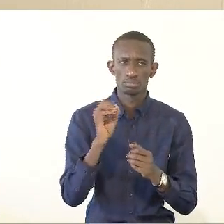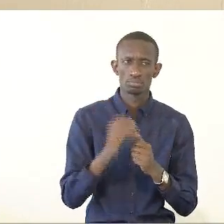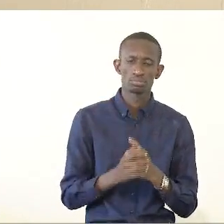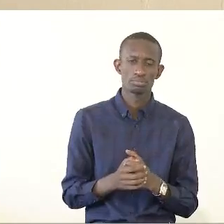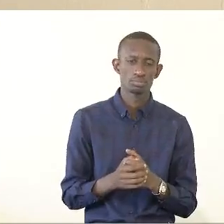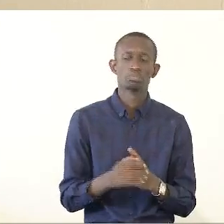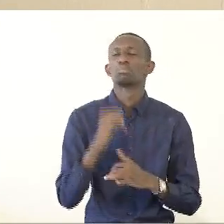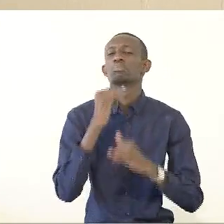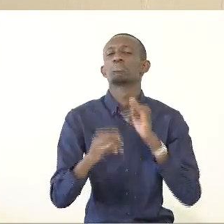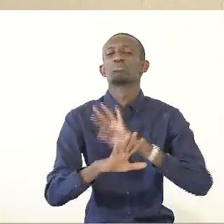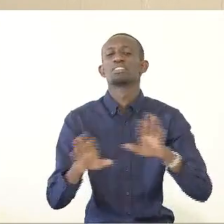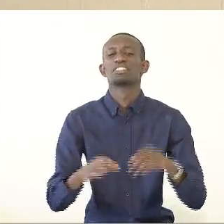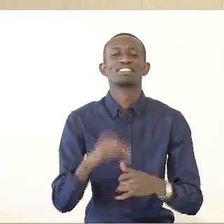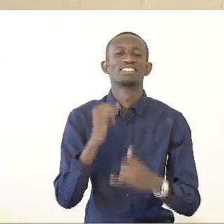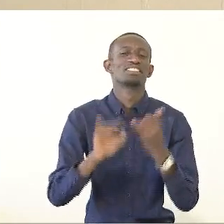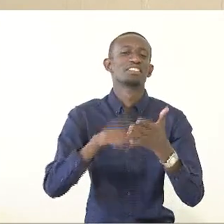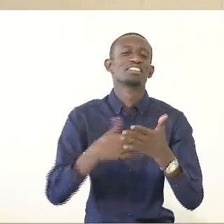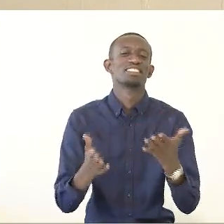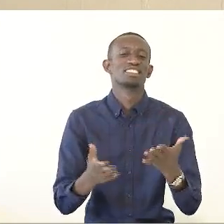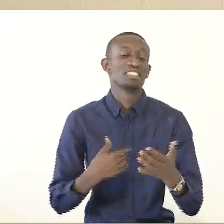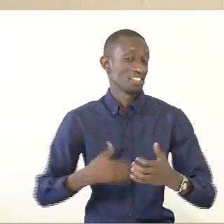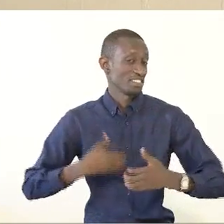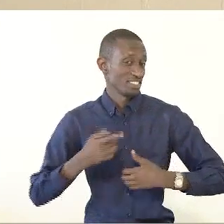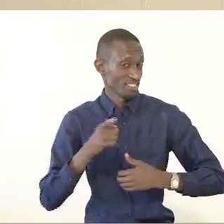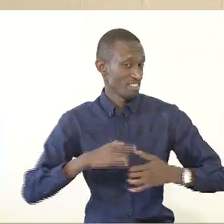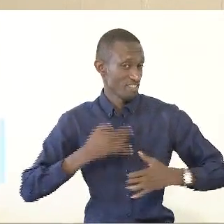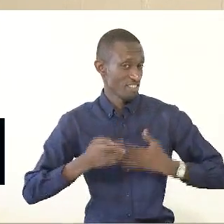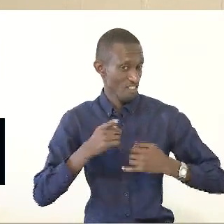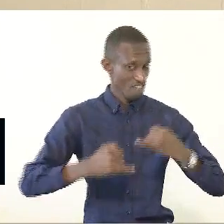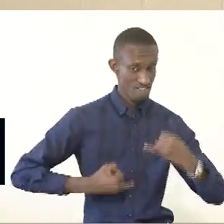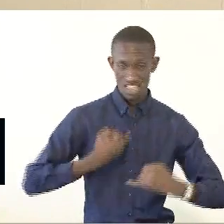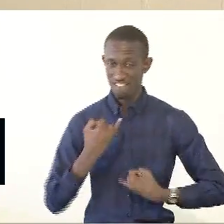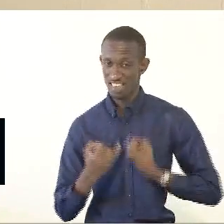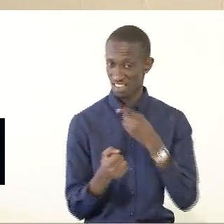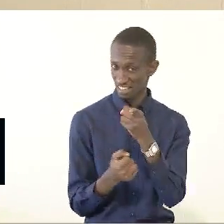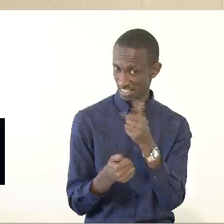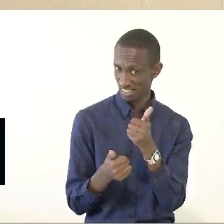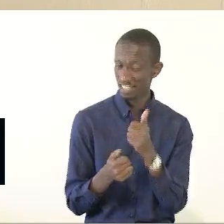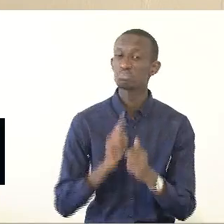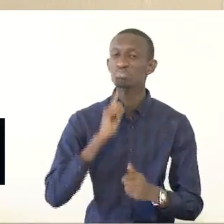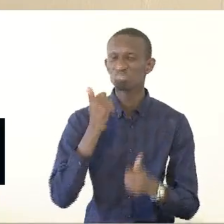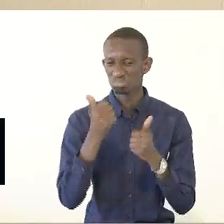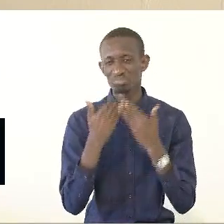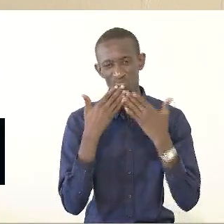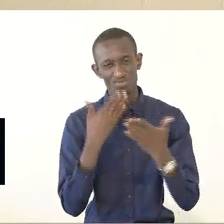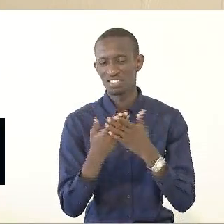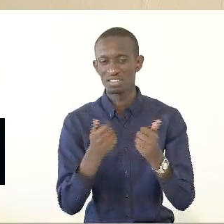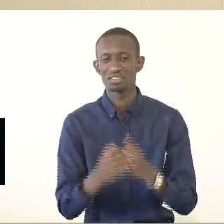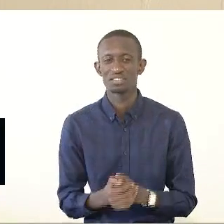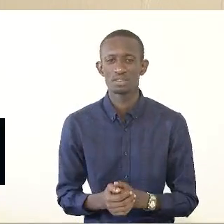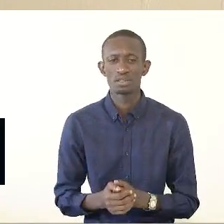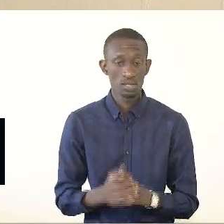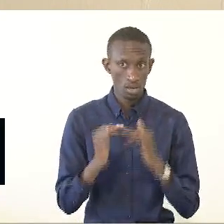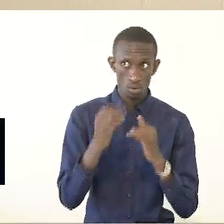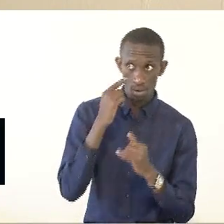table. And I think you've enjoyed yourselves to see how to fill it. It is very nice when you finish to fill it. And as you